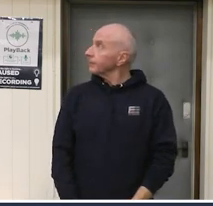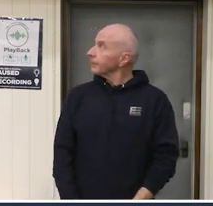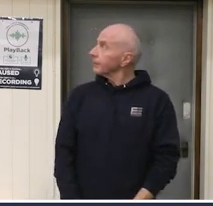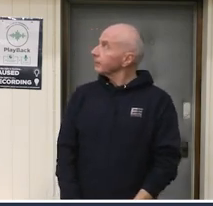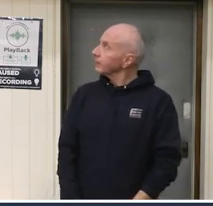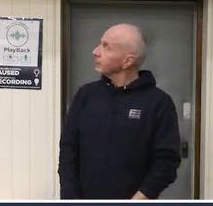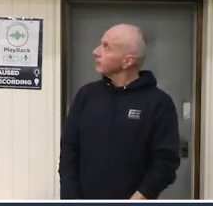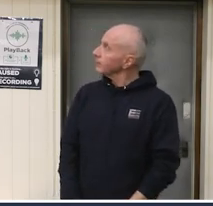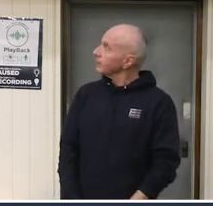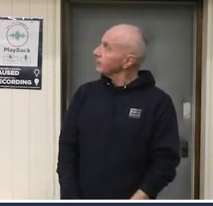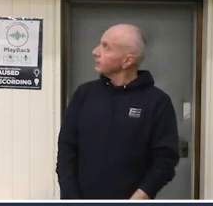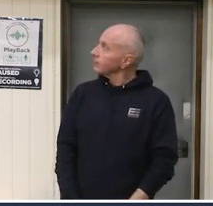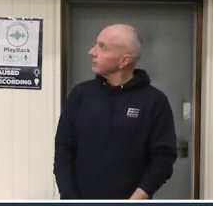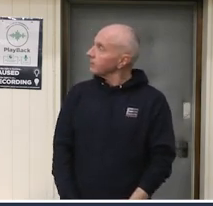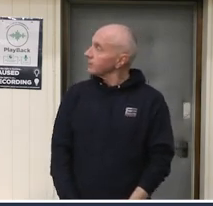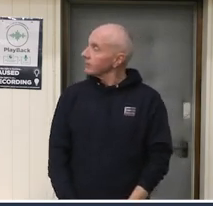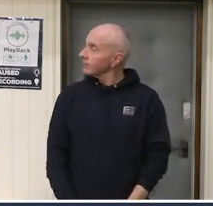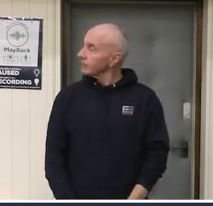So, how do we